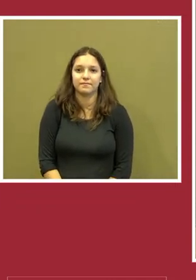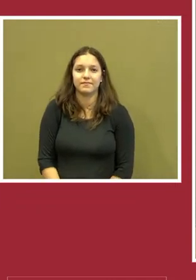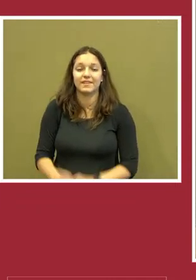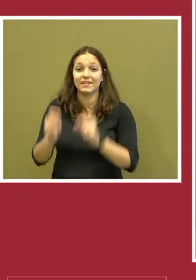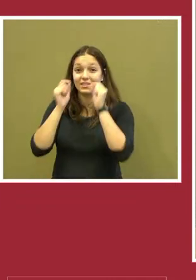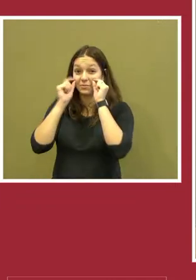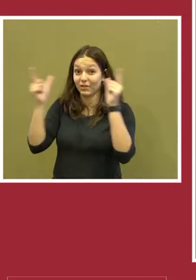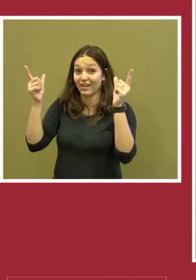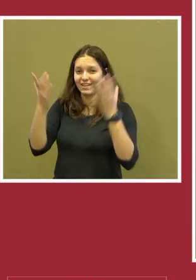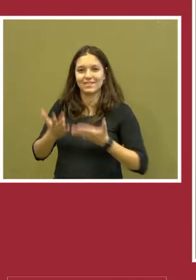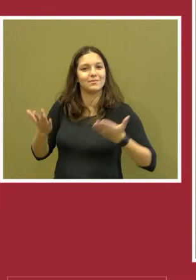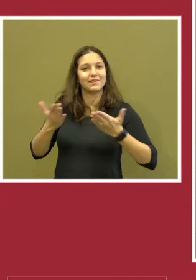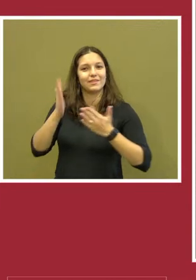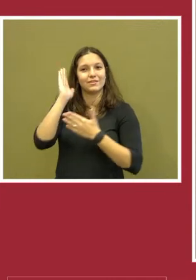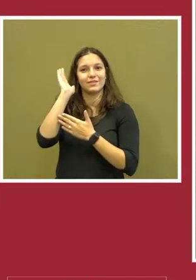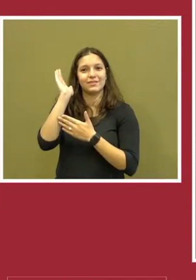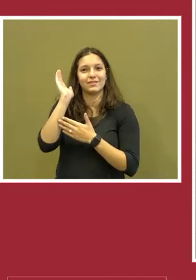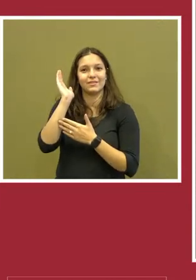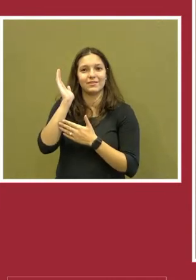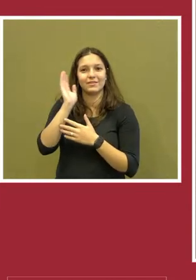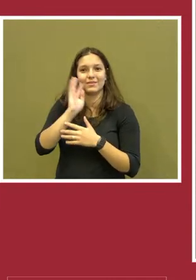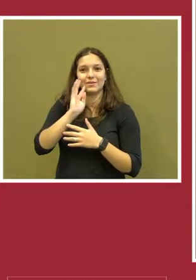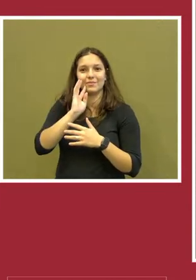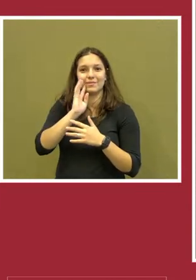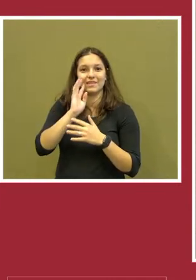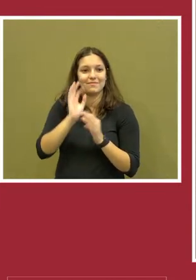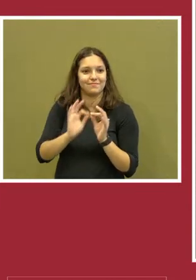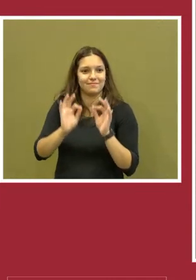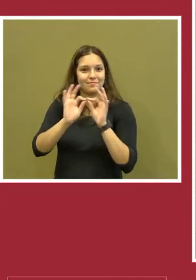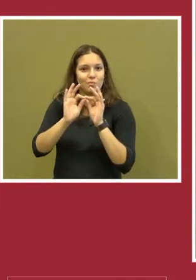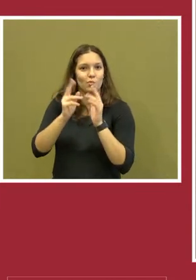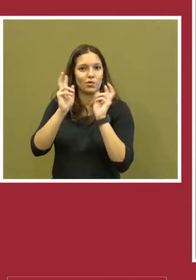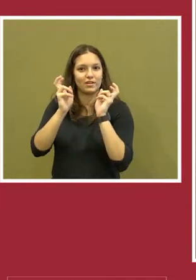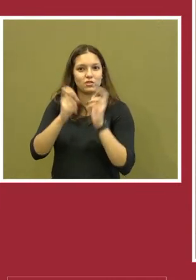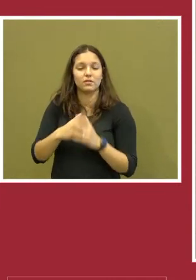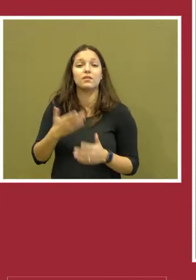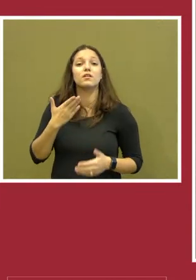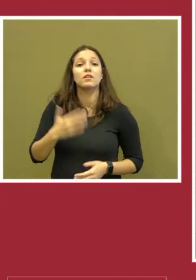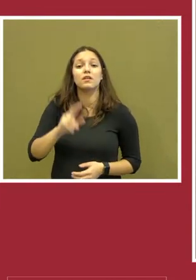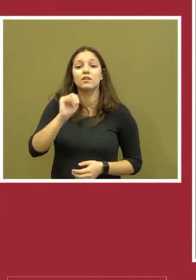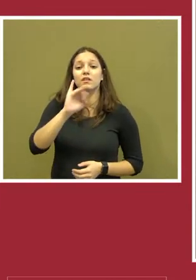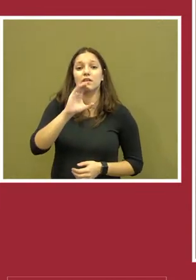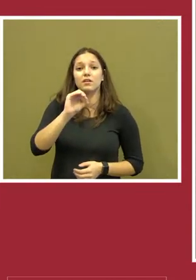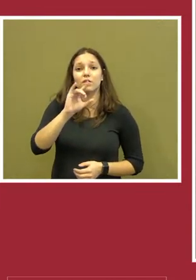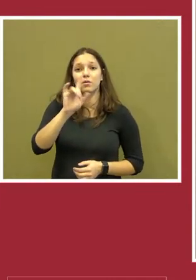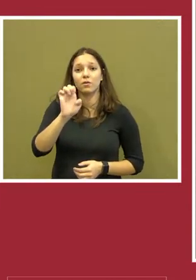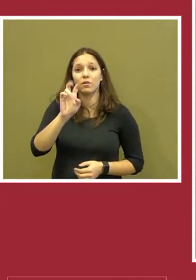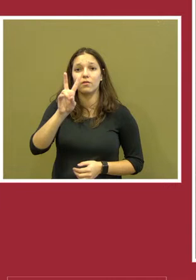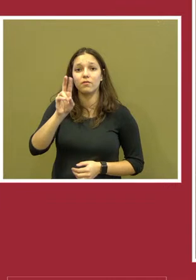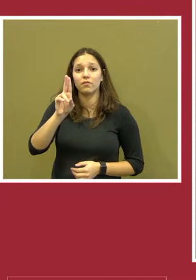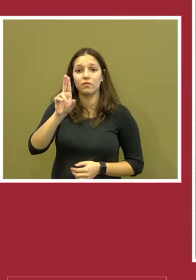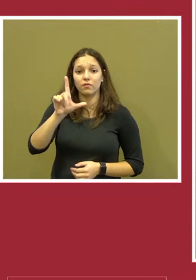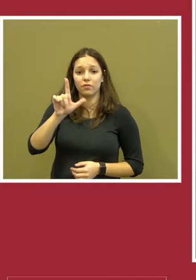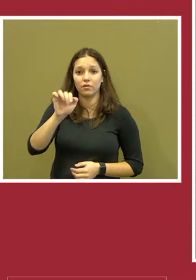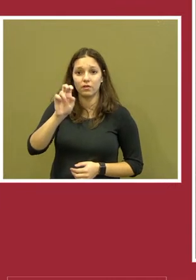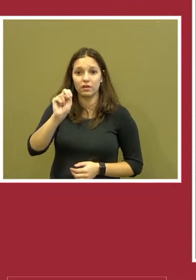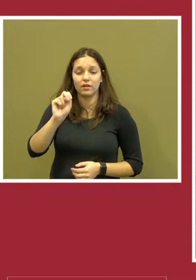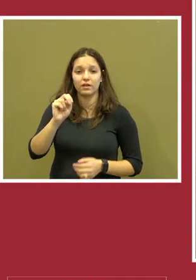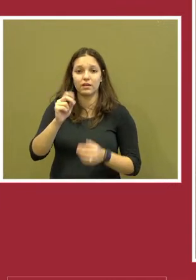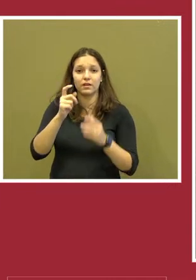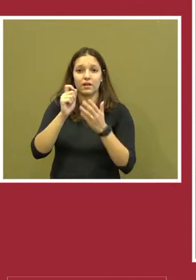Surprise, I'm here to speak with you about an issue of import. My name's Nicole Volkan. I'm the editor of the Source Weekly